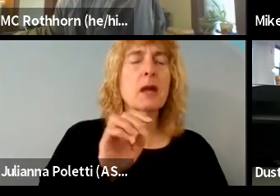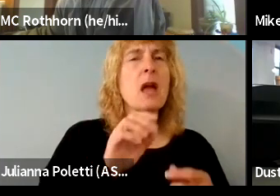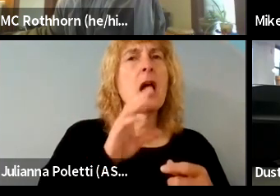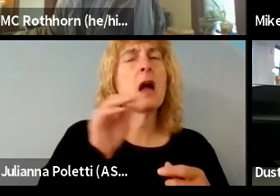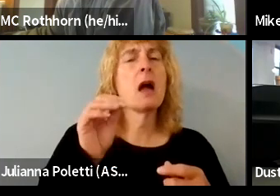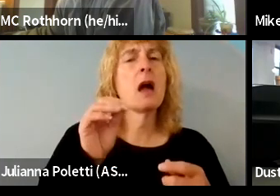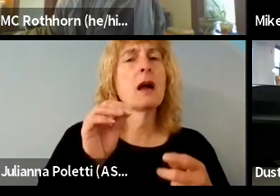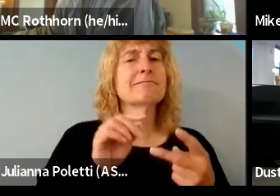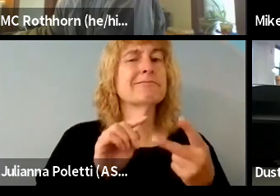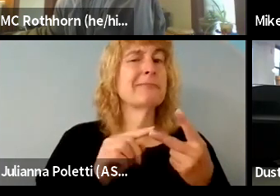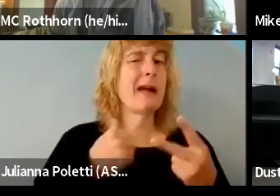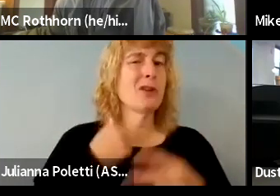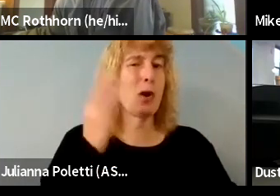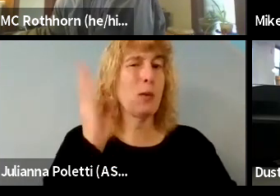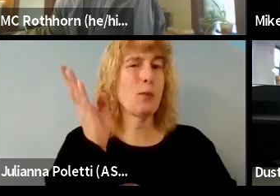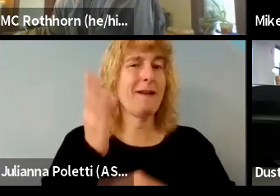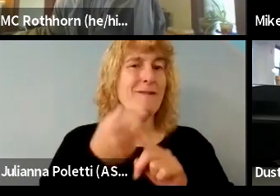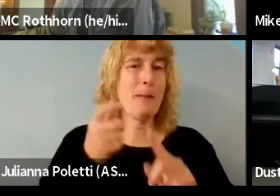going to try.